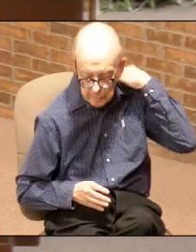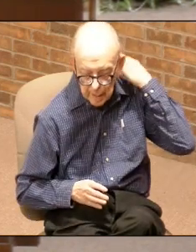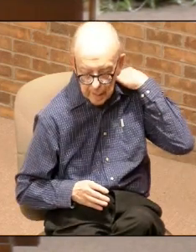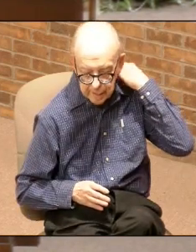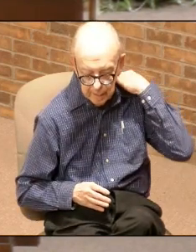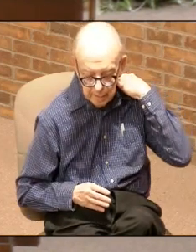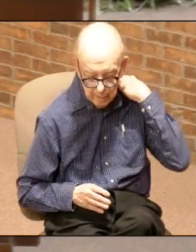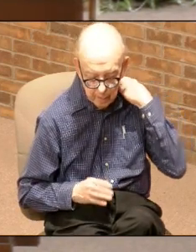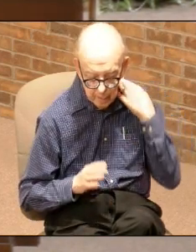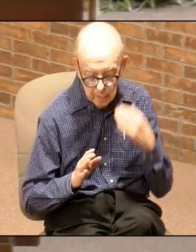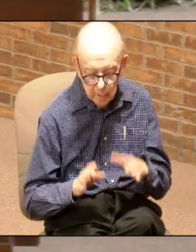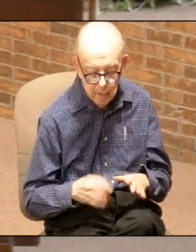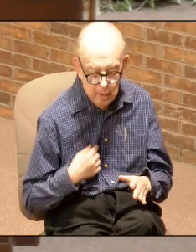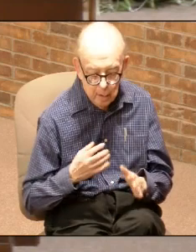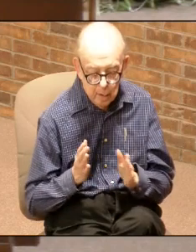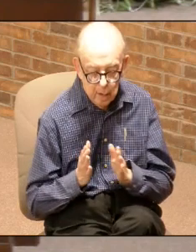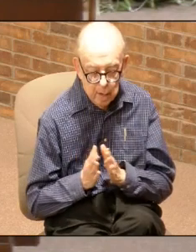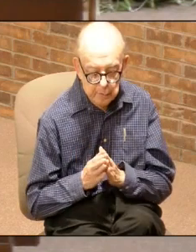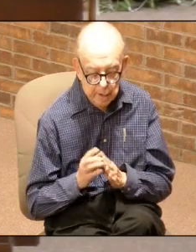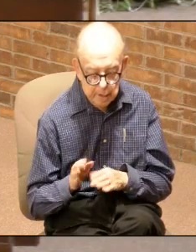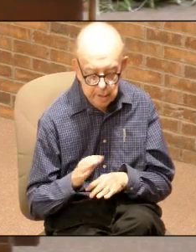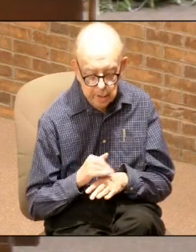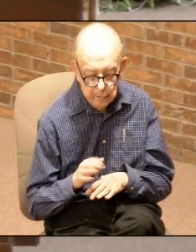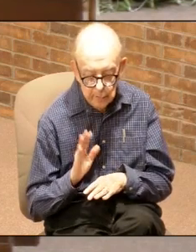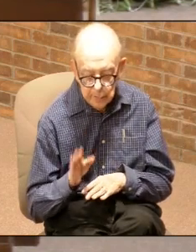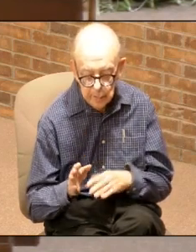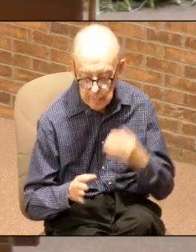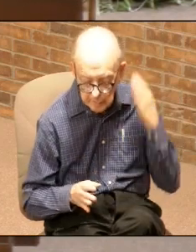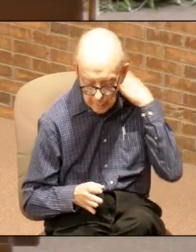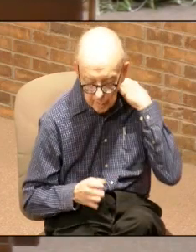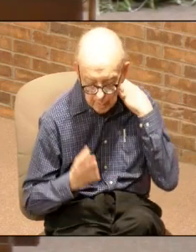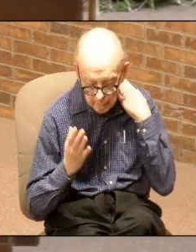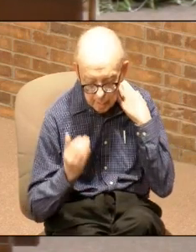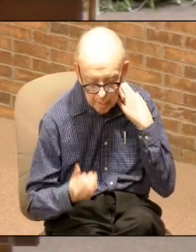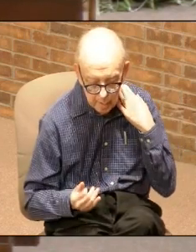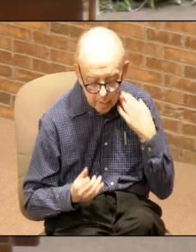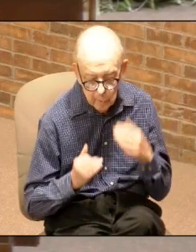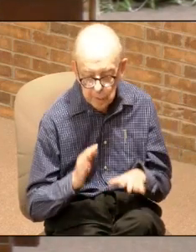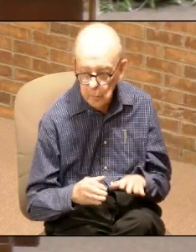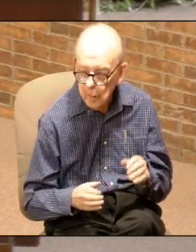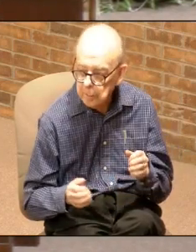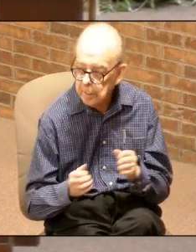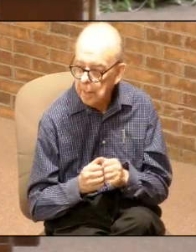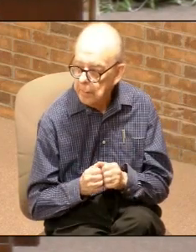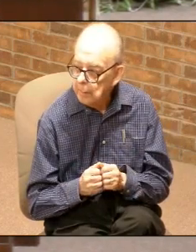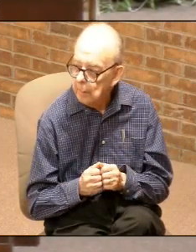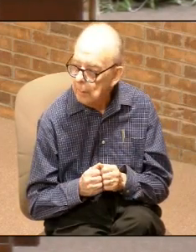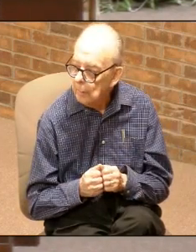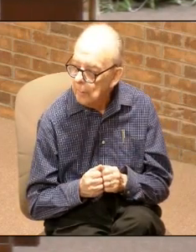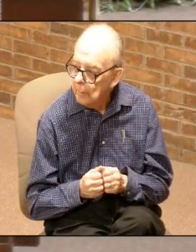While they're walking, I'm praying to cover their back. That's why we walk together.